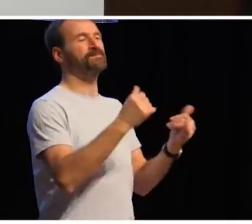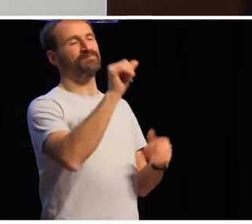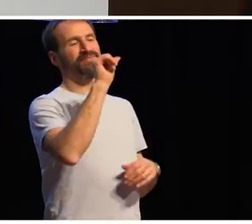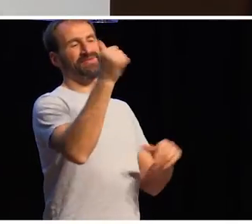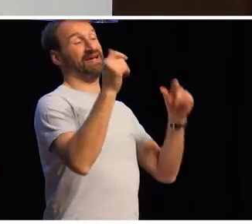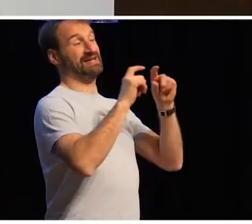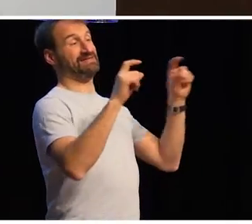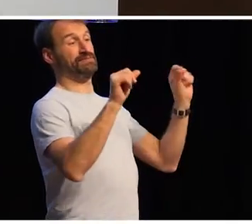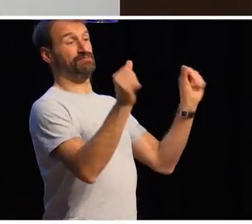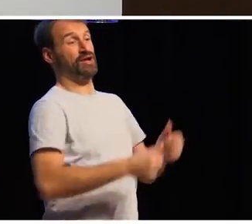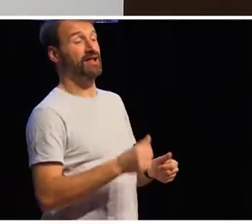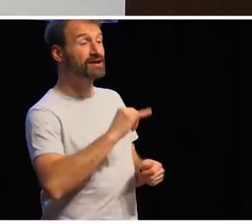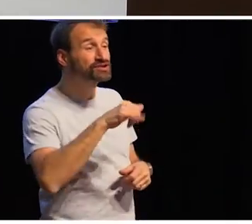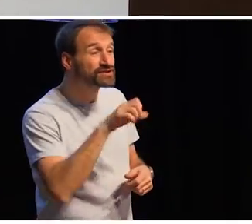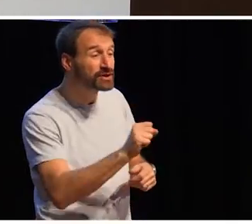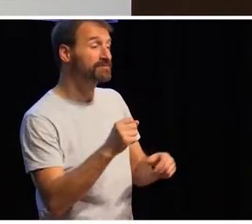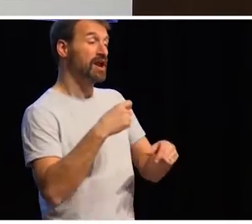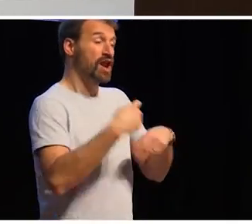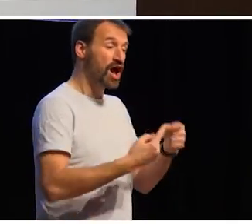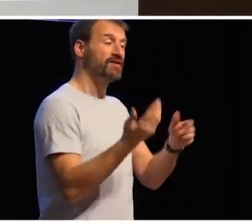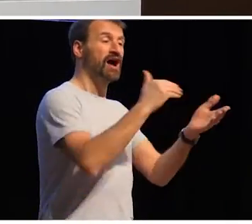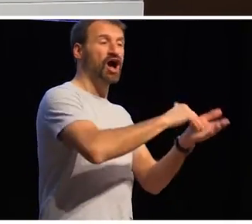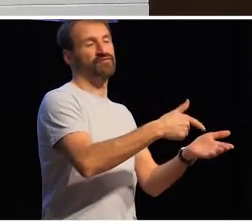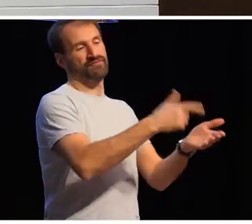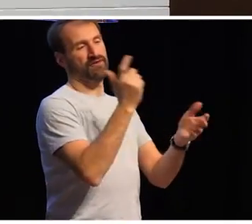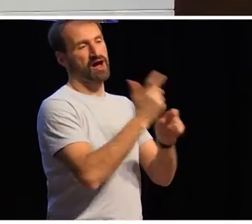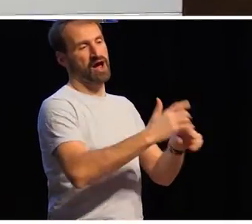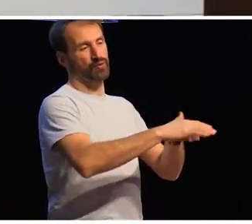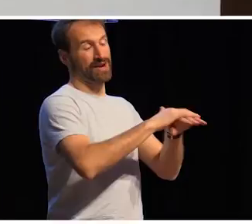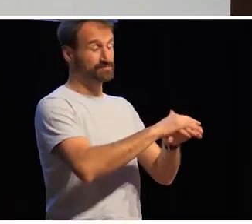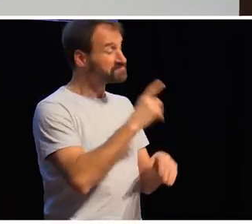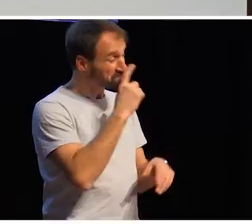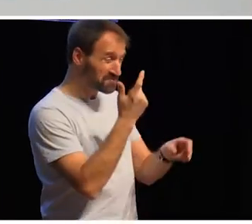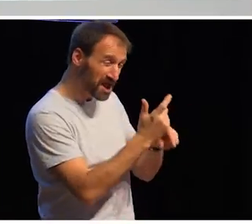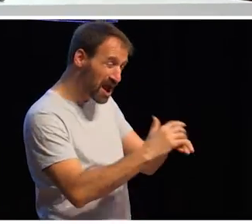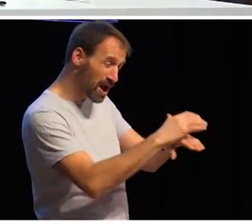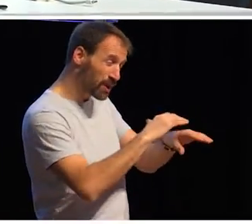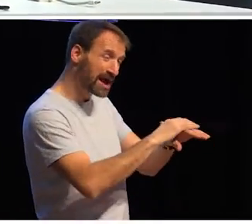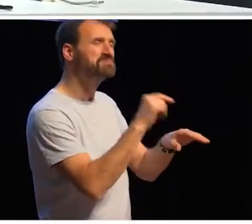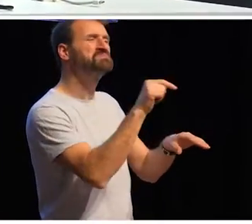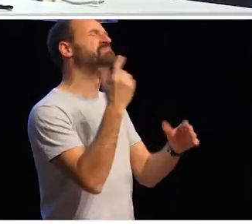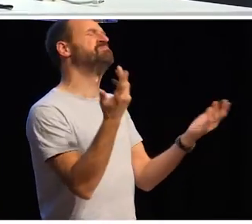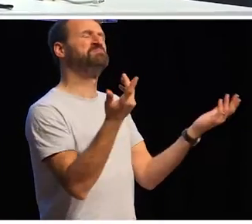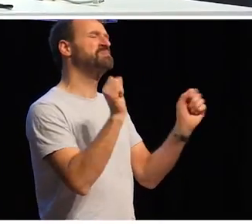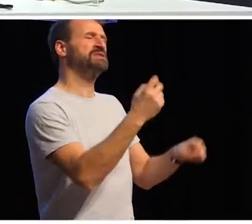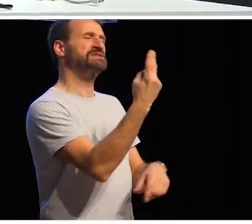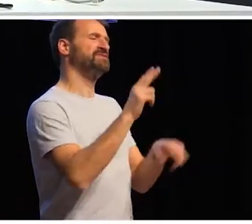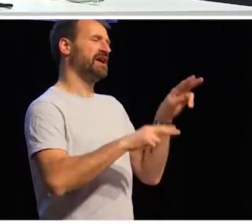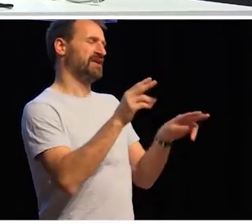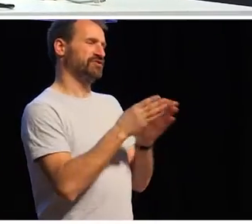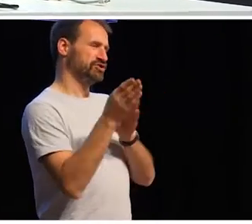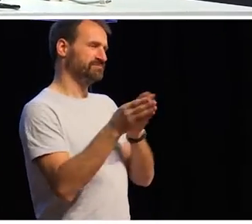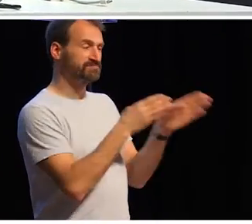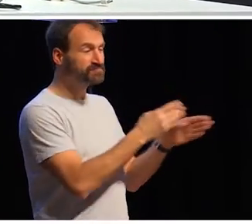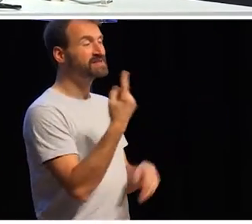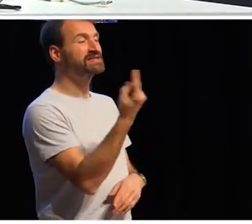on hardware. So when we talk about hardware, you can think of two different types of hardware, single board computers